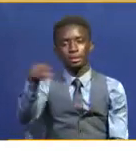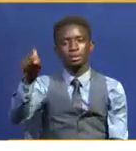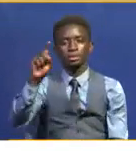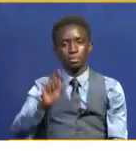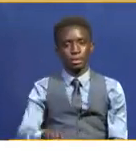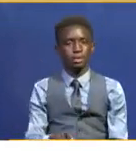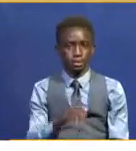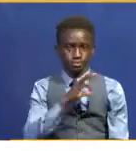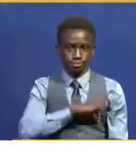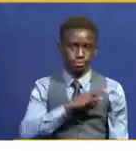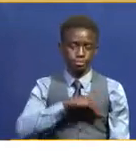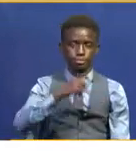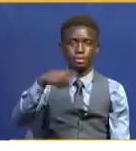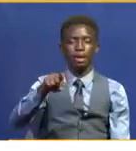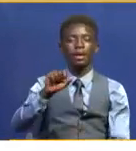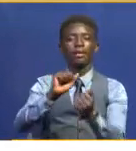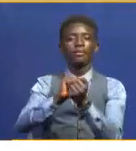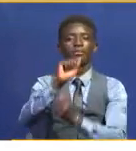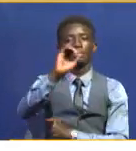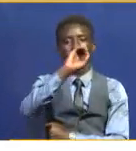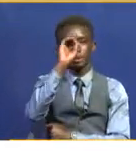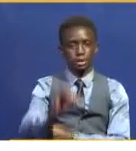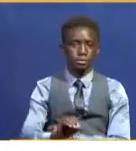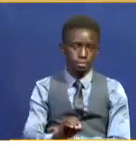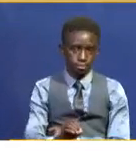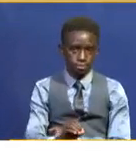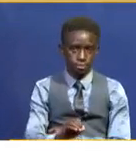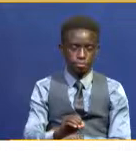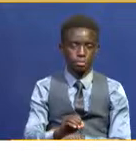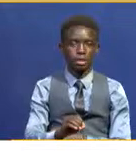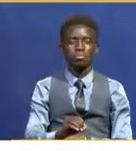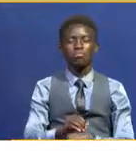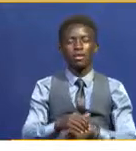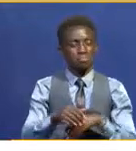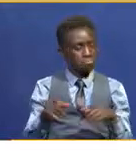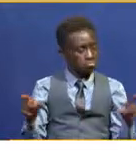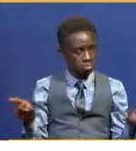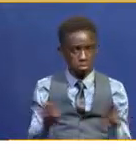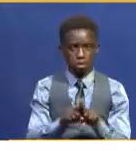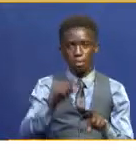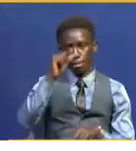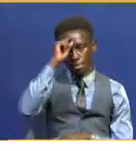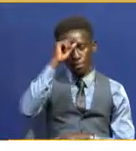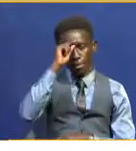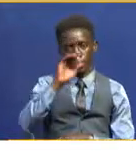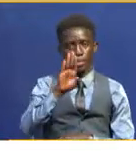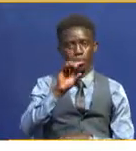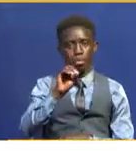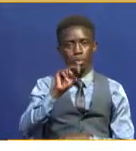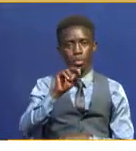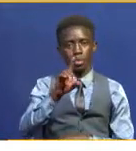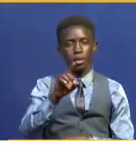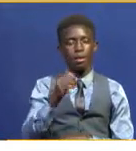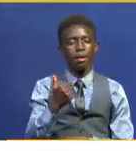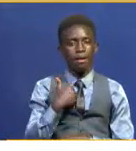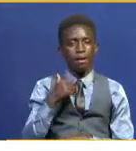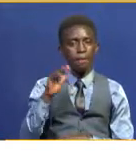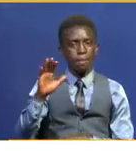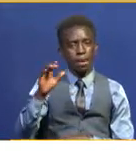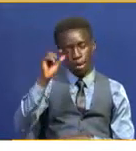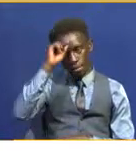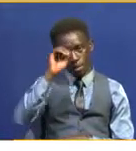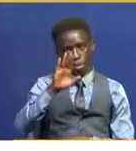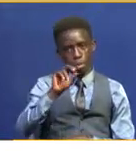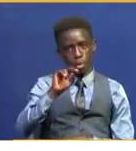of 15%, same as with government bonds. However, there's a specific there's a subset of government bonds